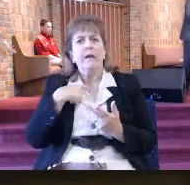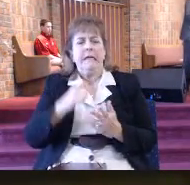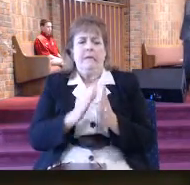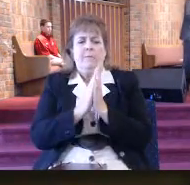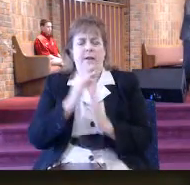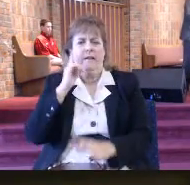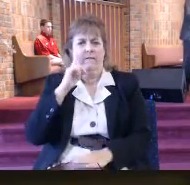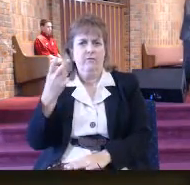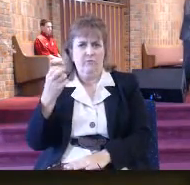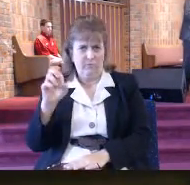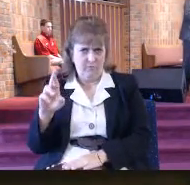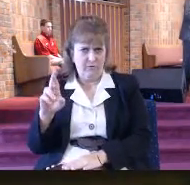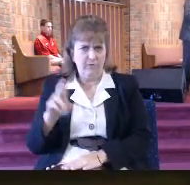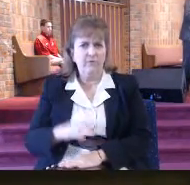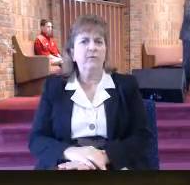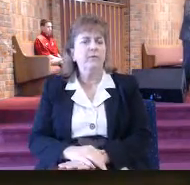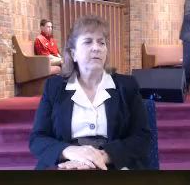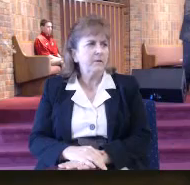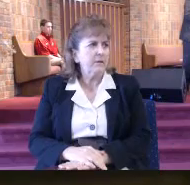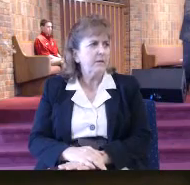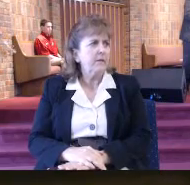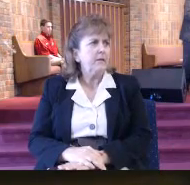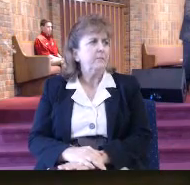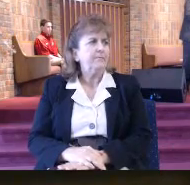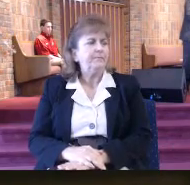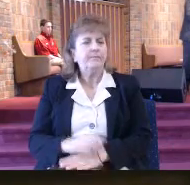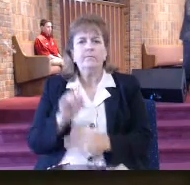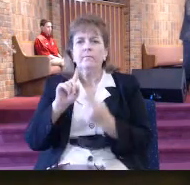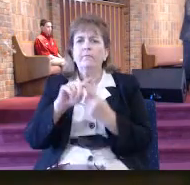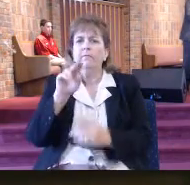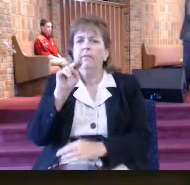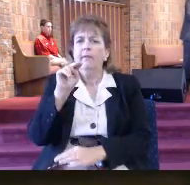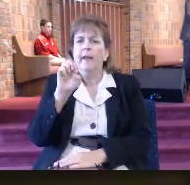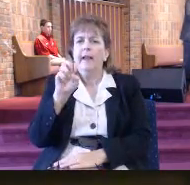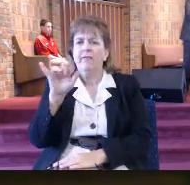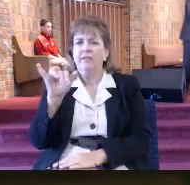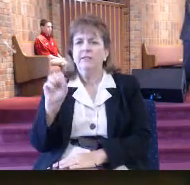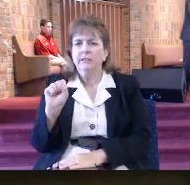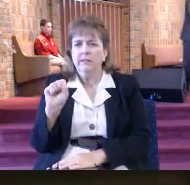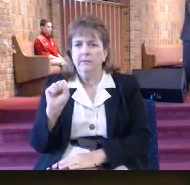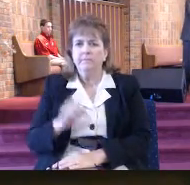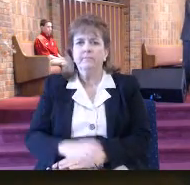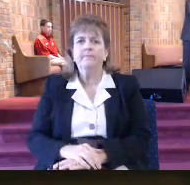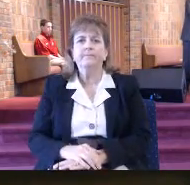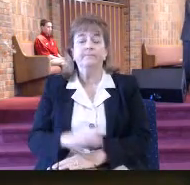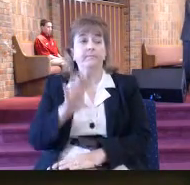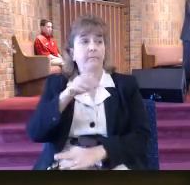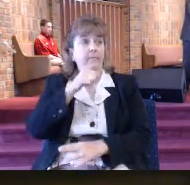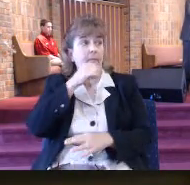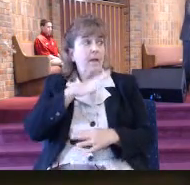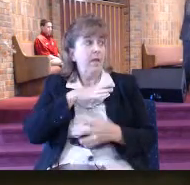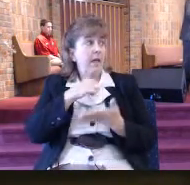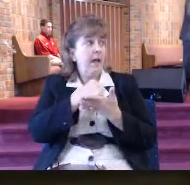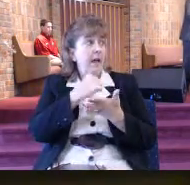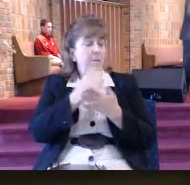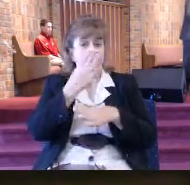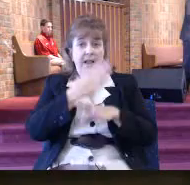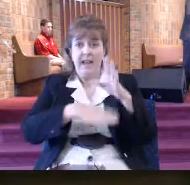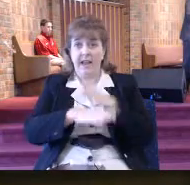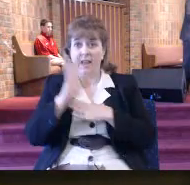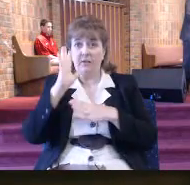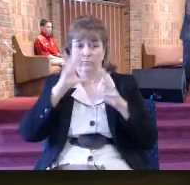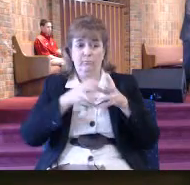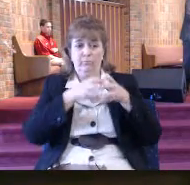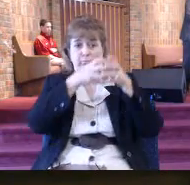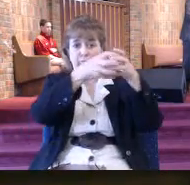and prayers. Ladies Helping Hands, remember you're going to go to Fall Mills on Tuesday, June 25th. Please